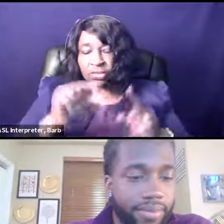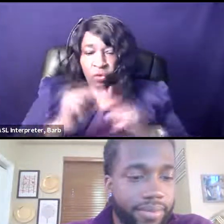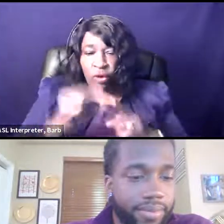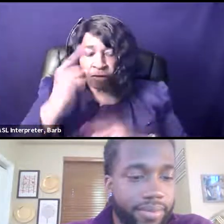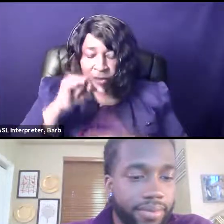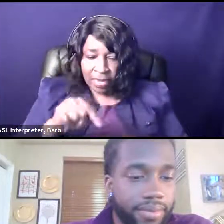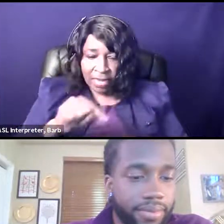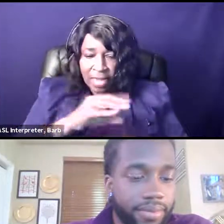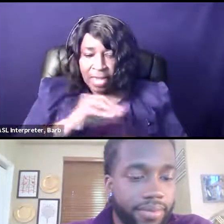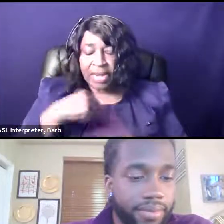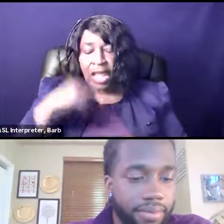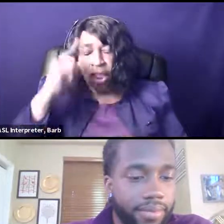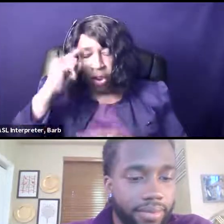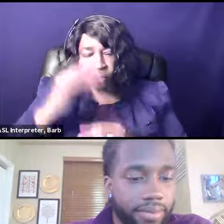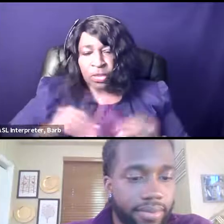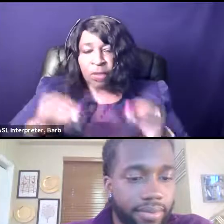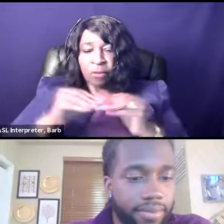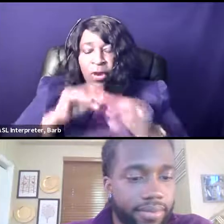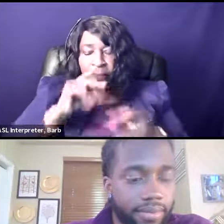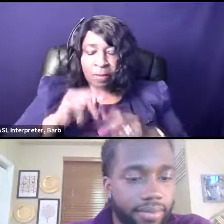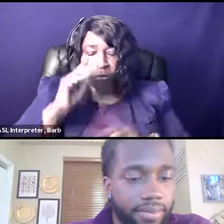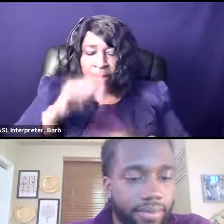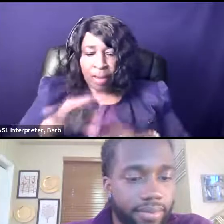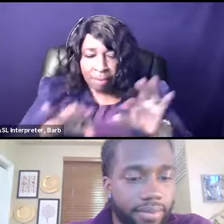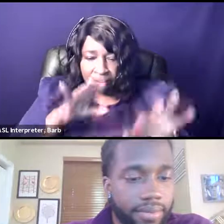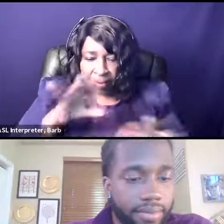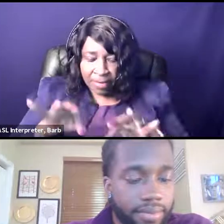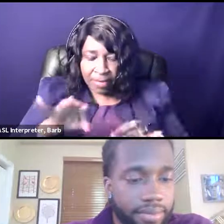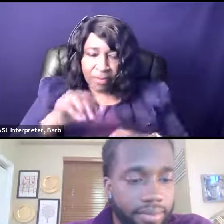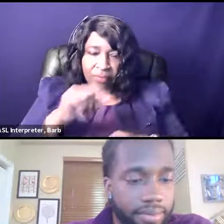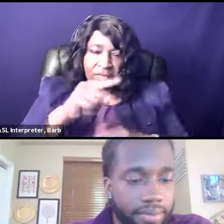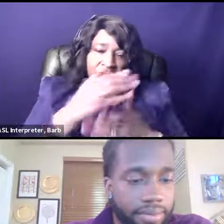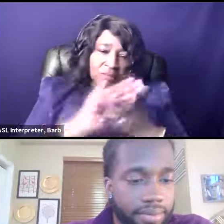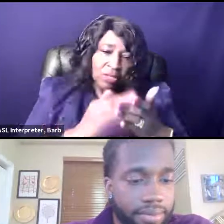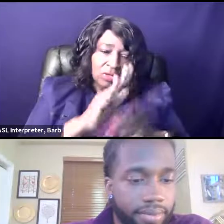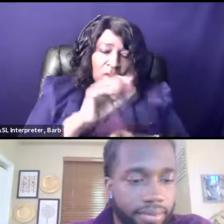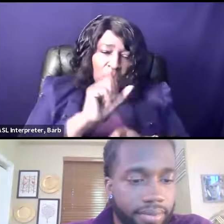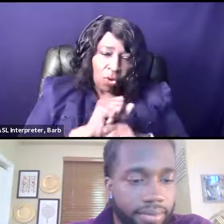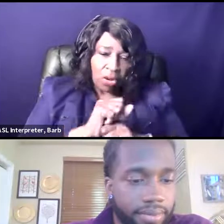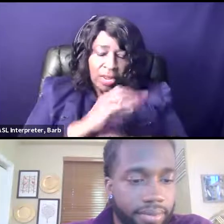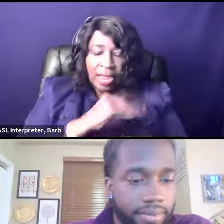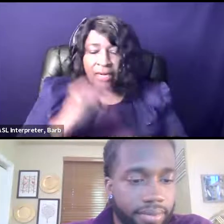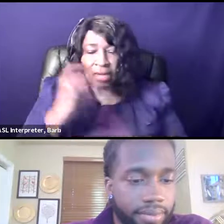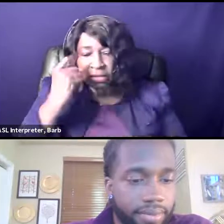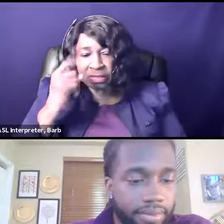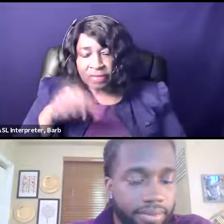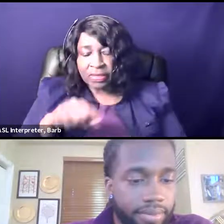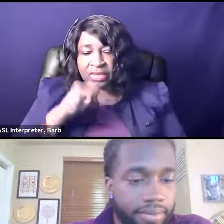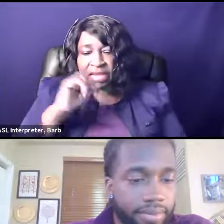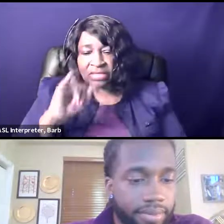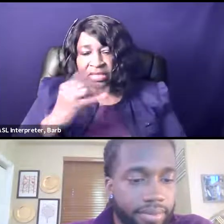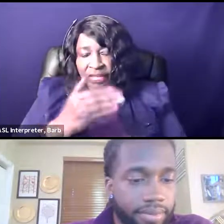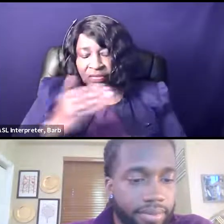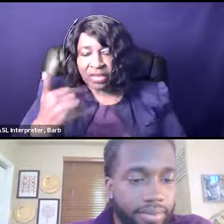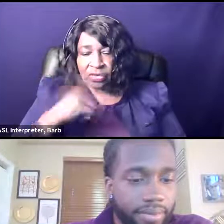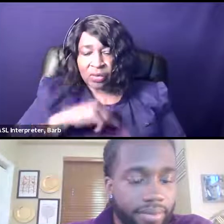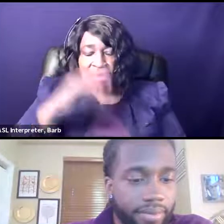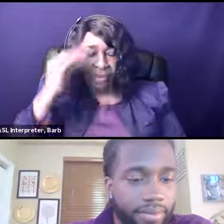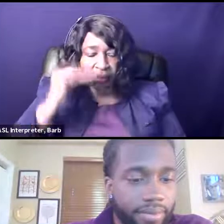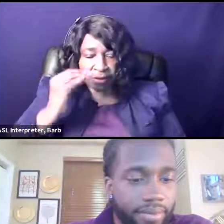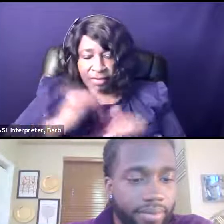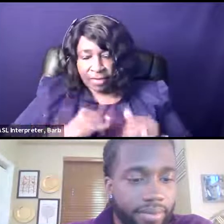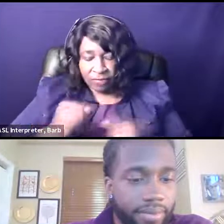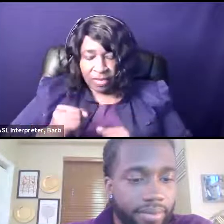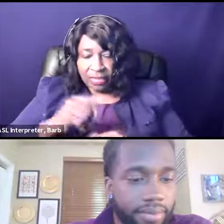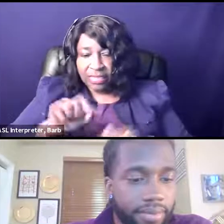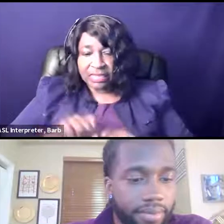that more and more people will pick up these threads of your work and to understand these are not just things, you know, that we are dealing with individually. These are